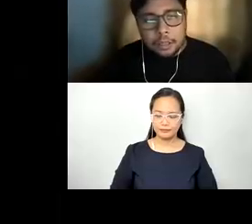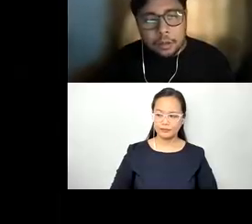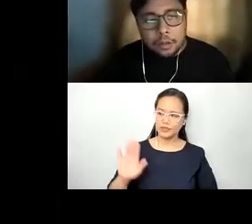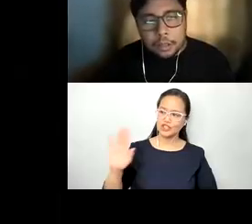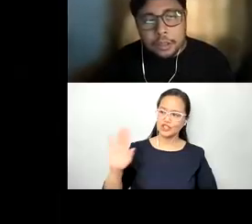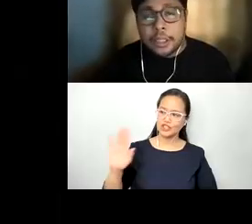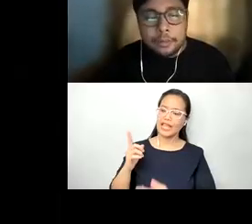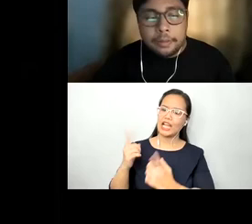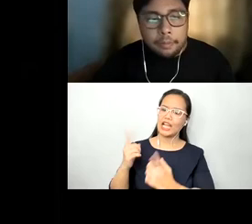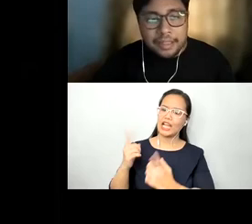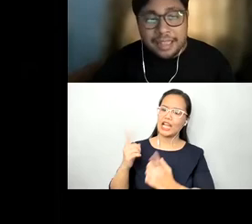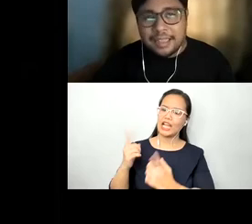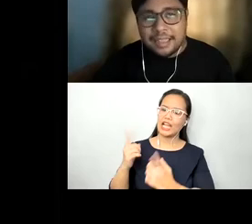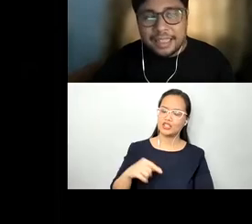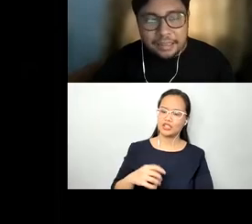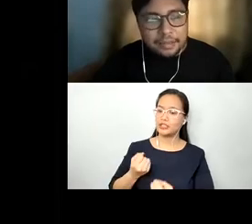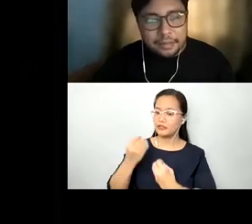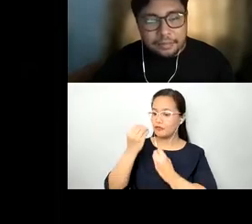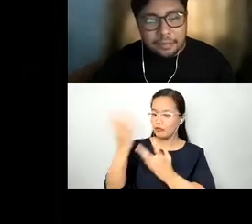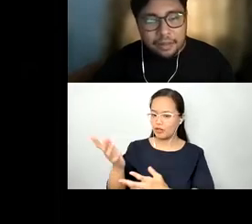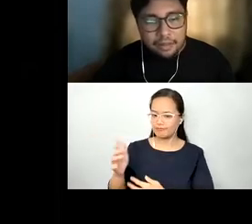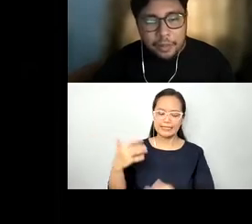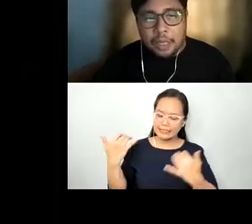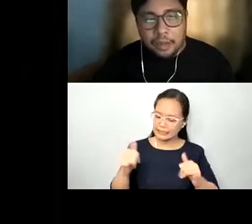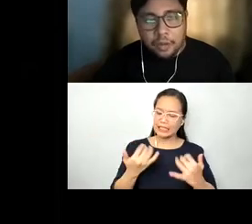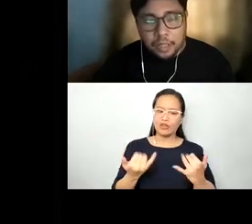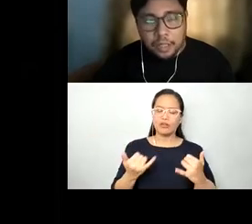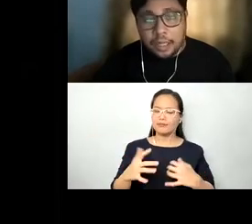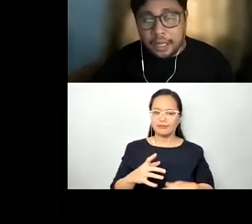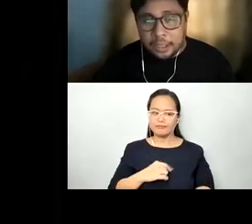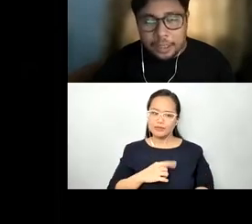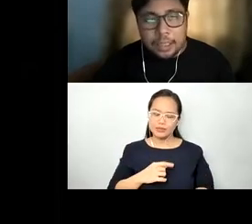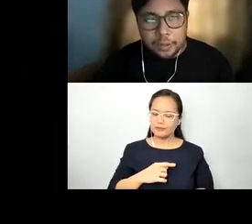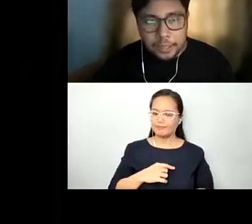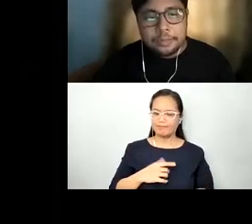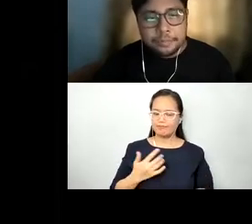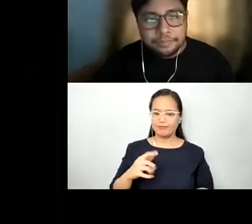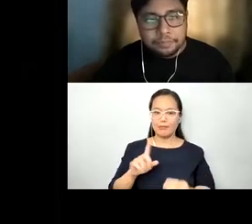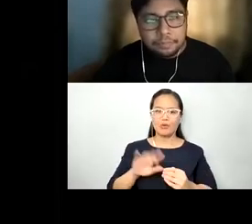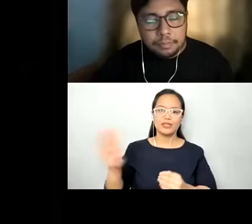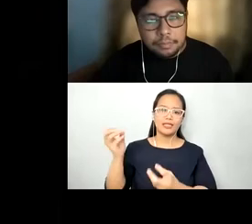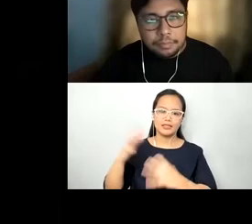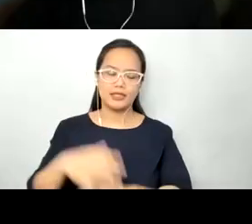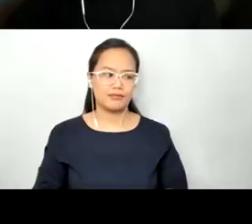He told me, "Sir, my dad died. We've been making funeral arrangements. I'm sorry."